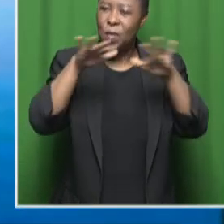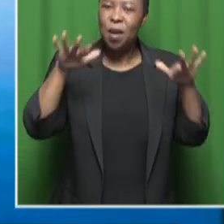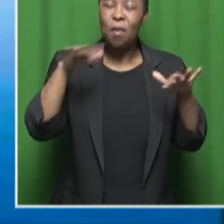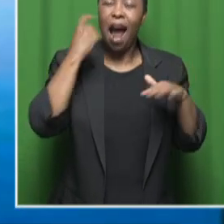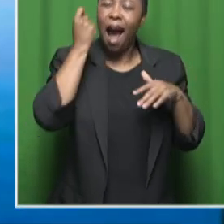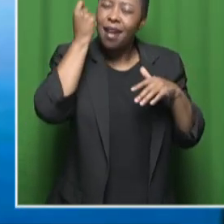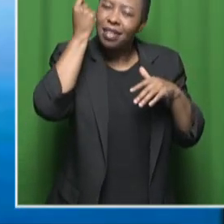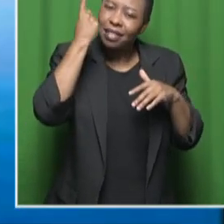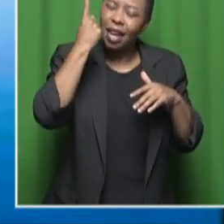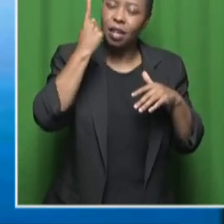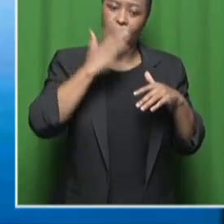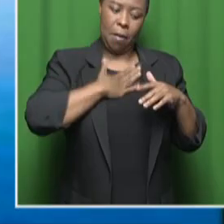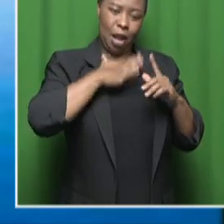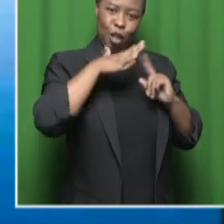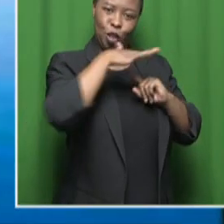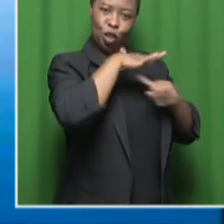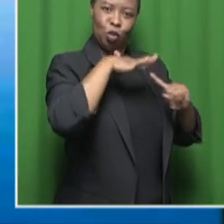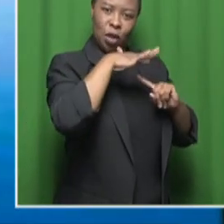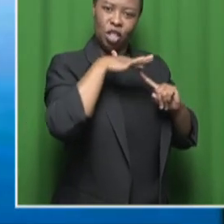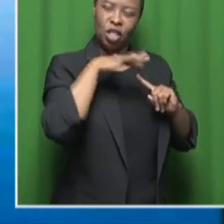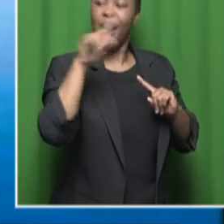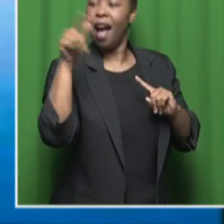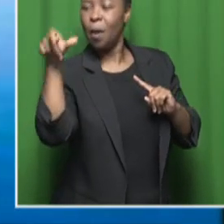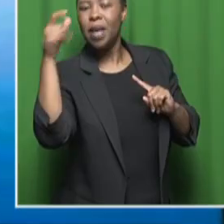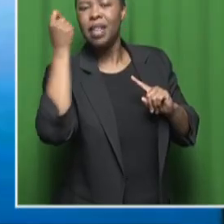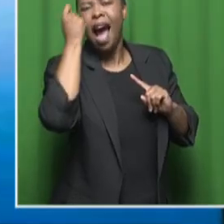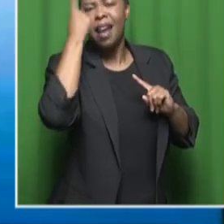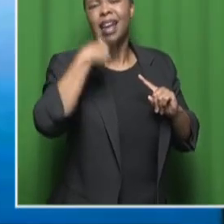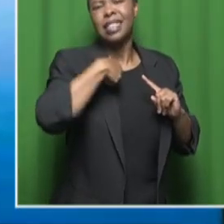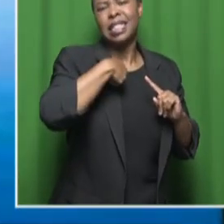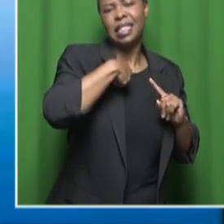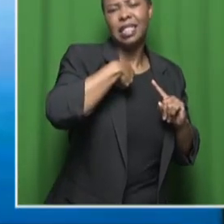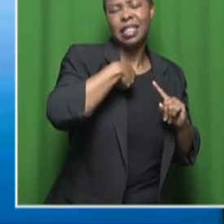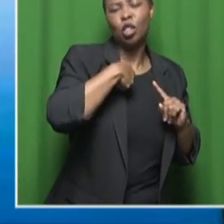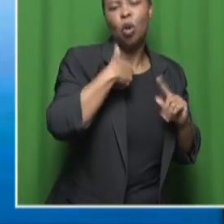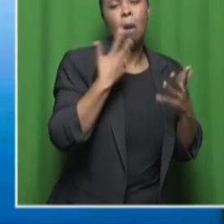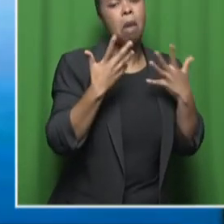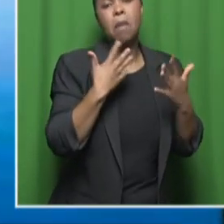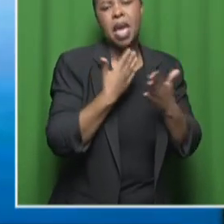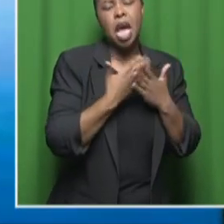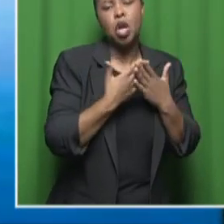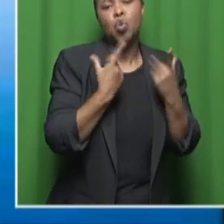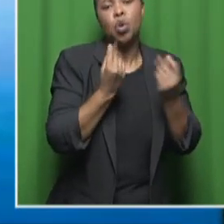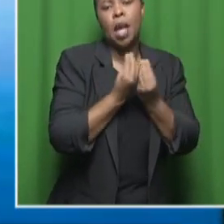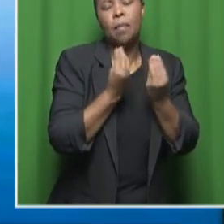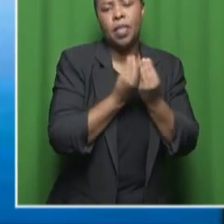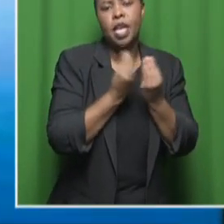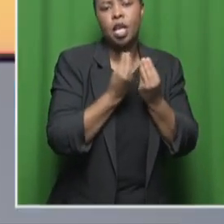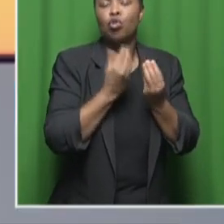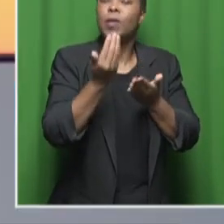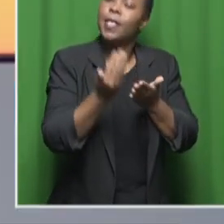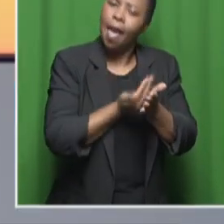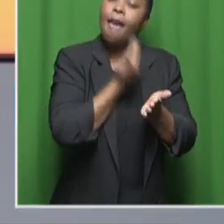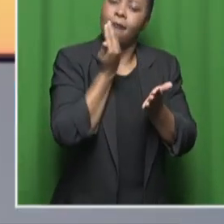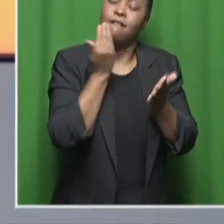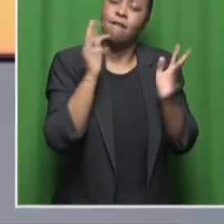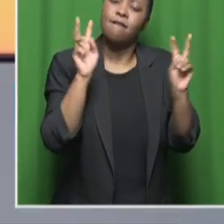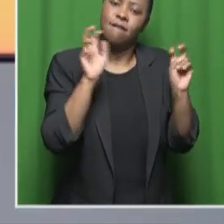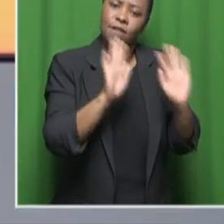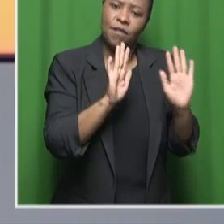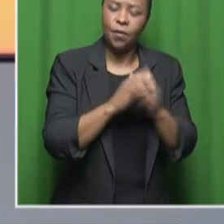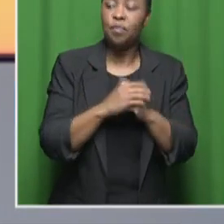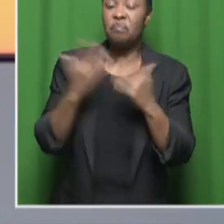am, and perhaps there can be something that I do through reading some of the stories that have an element of redemption. Speaking of redemption, who are